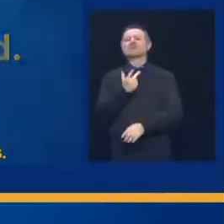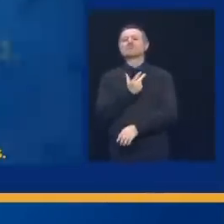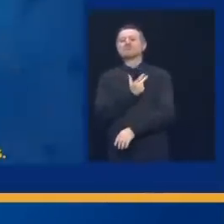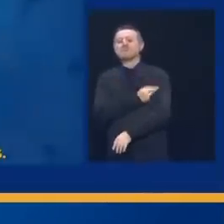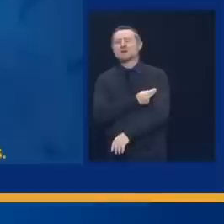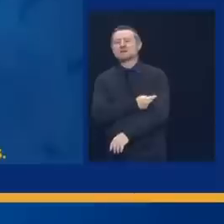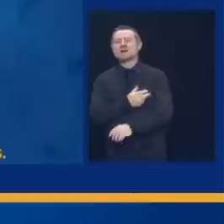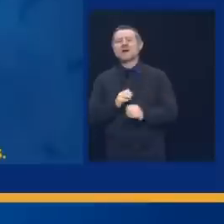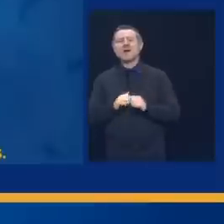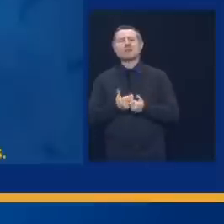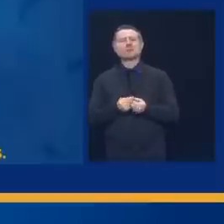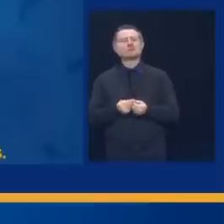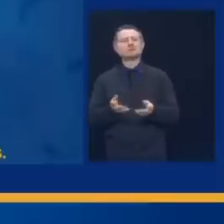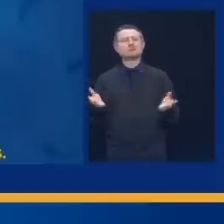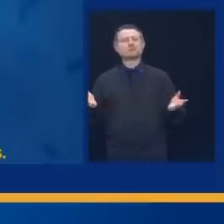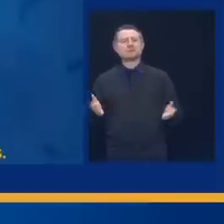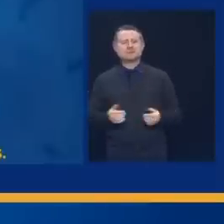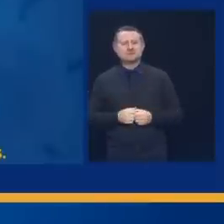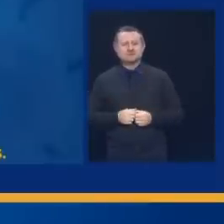the American people.